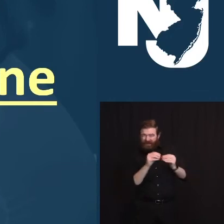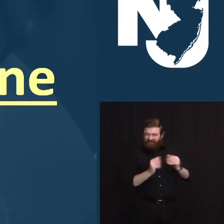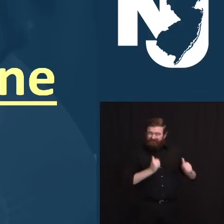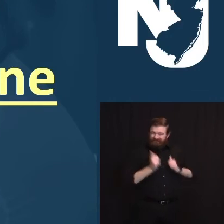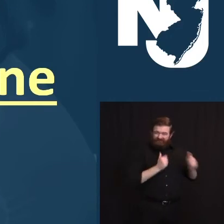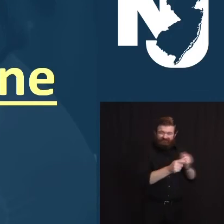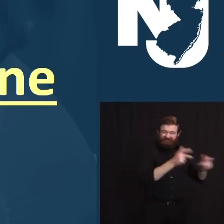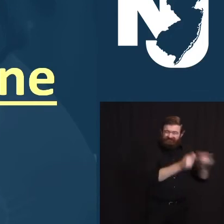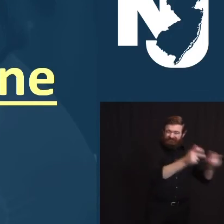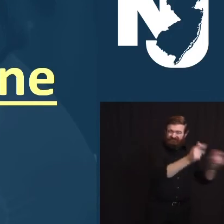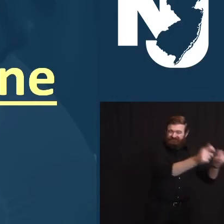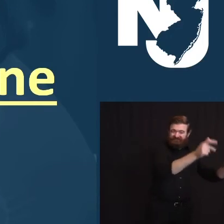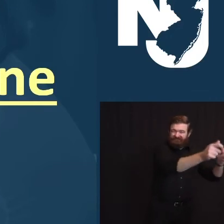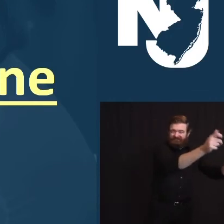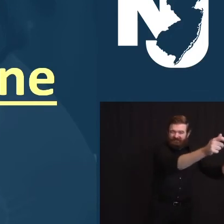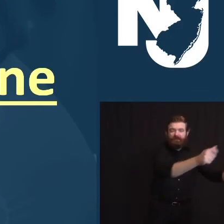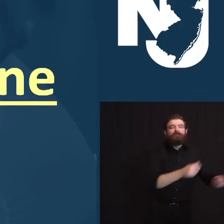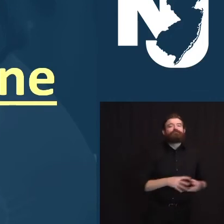500,000,